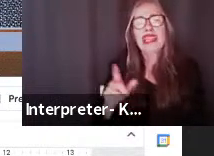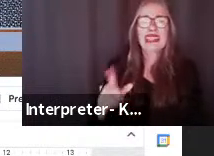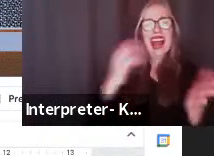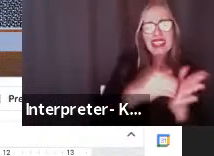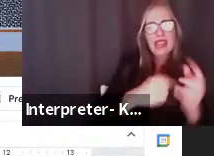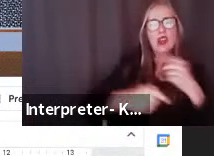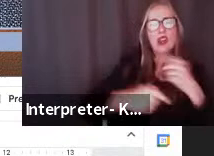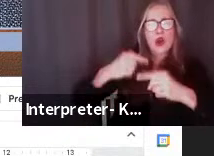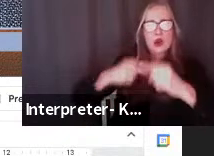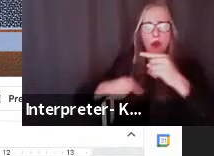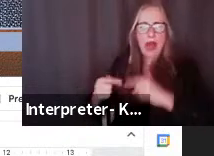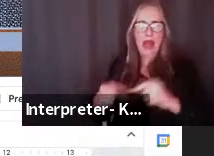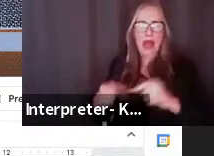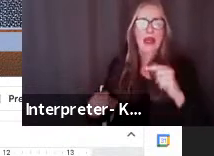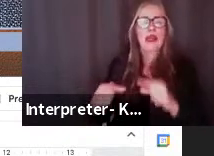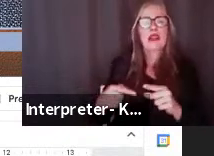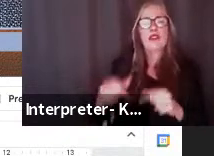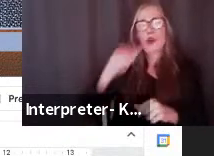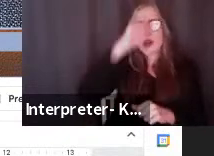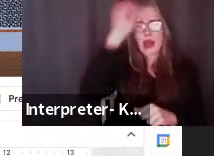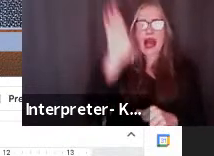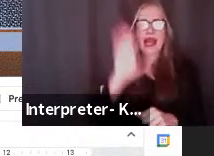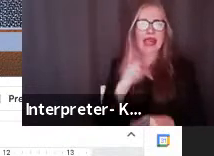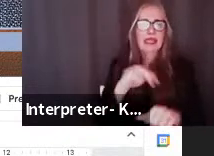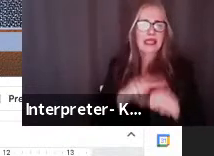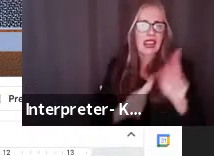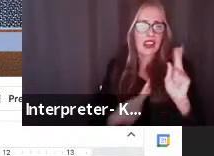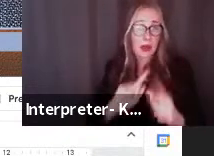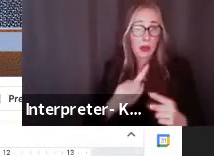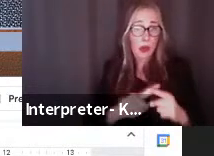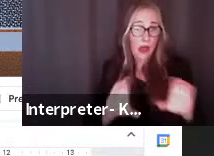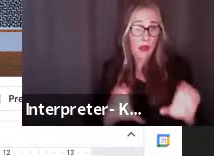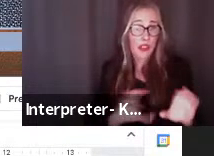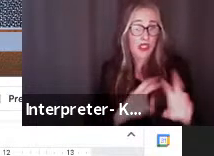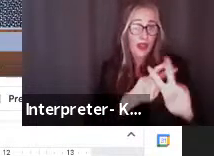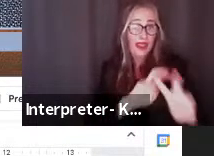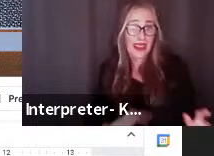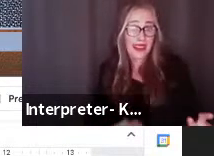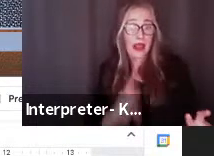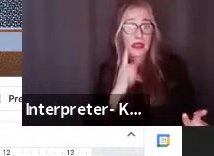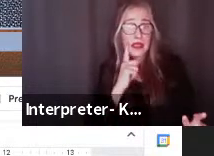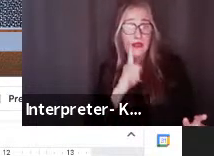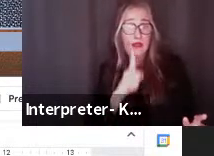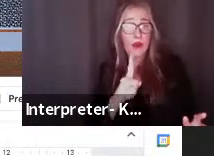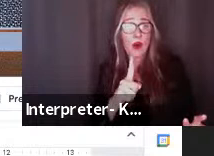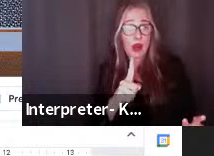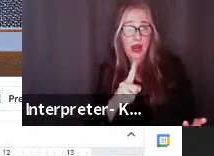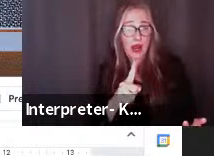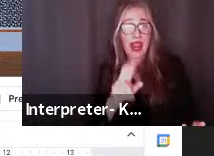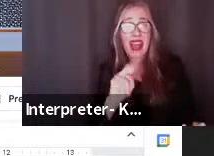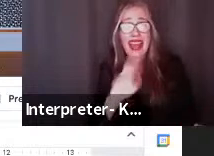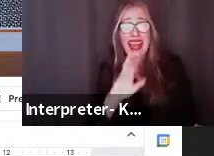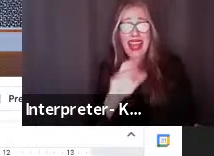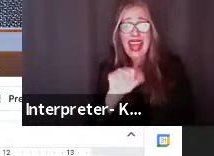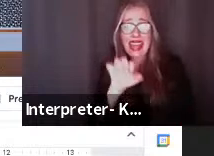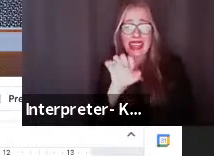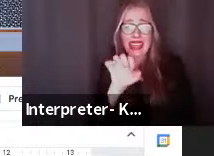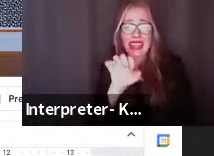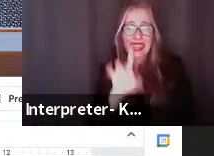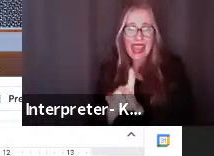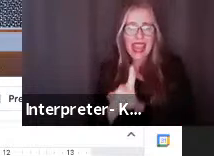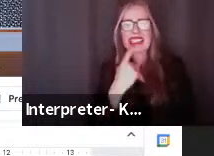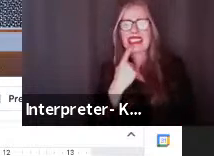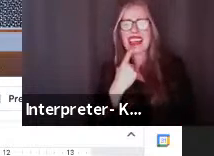come back to american indian alaska native folks so when i was doing the analysis of the in cans data set it revealed that 26 of